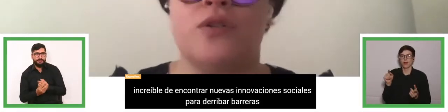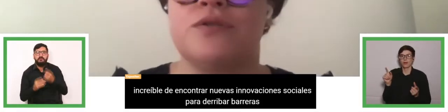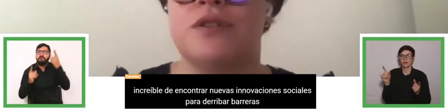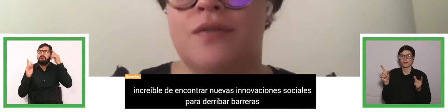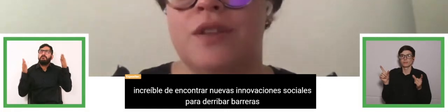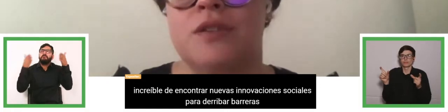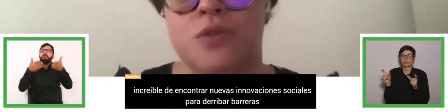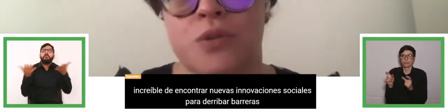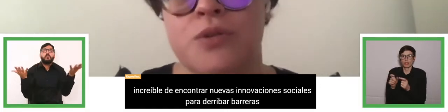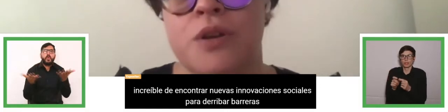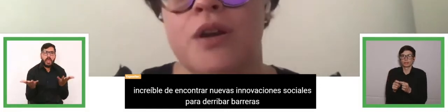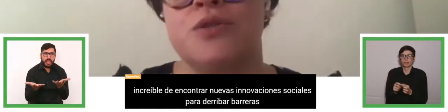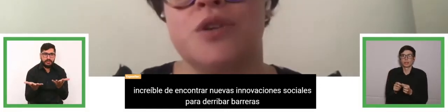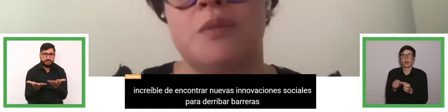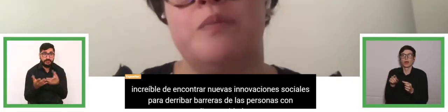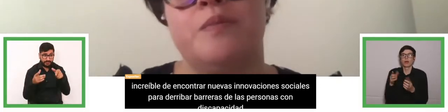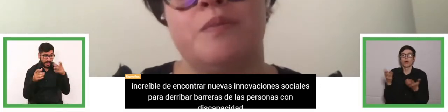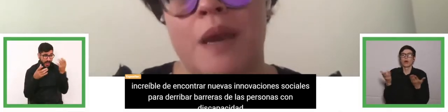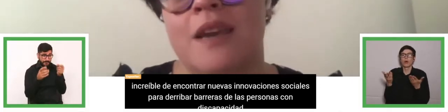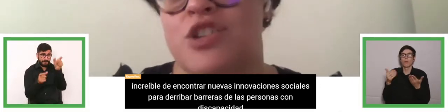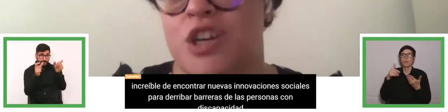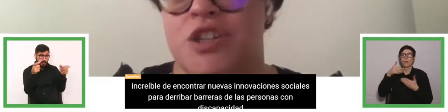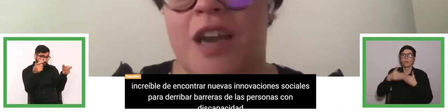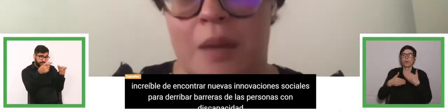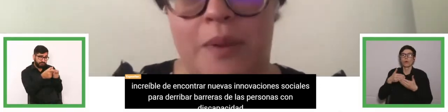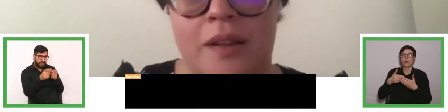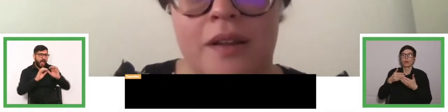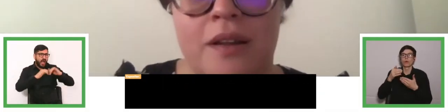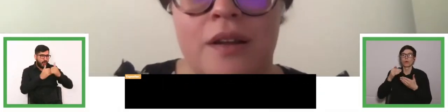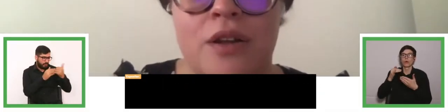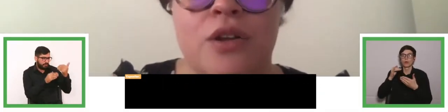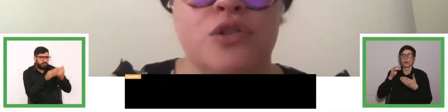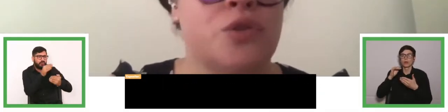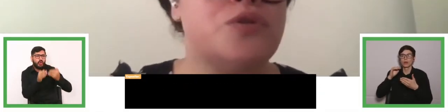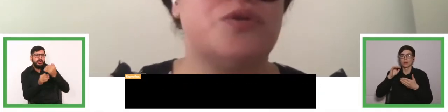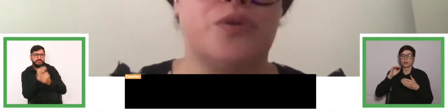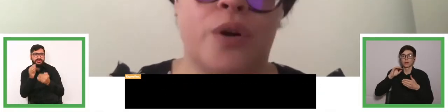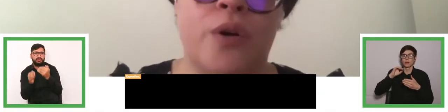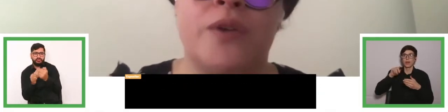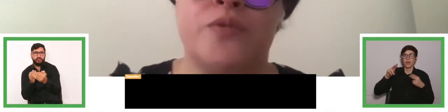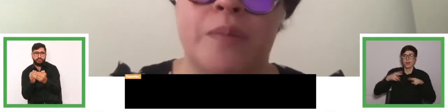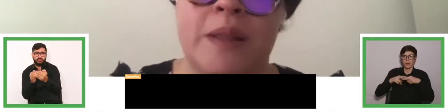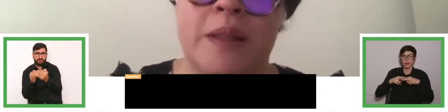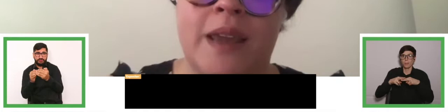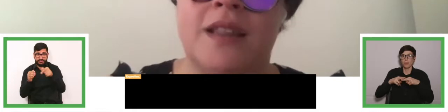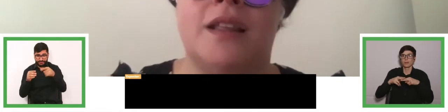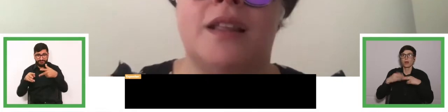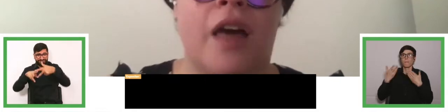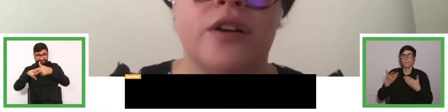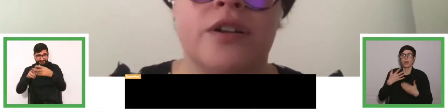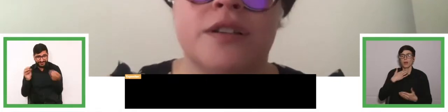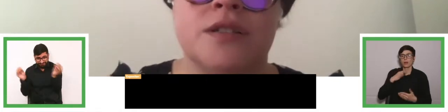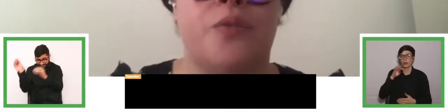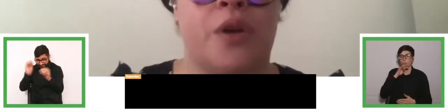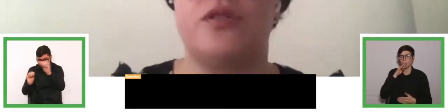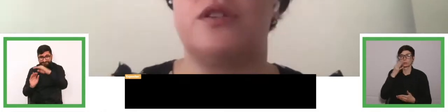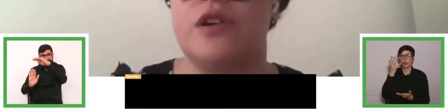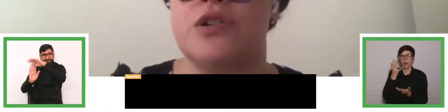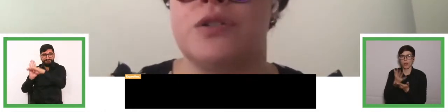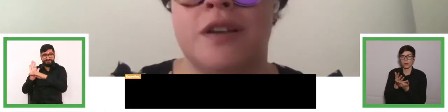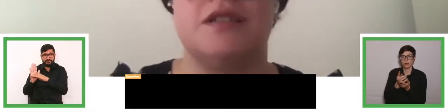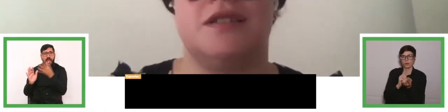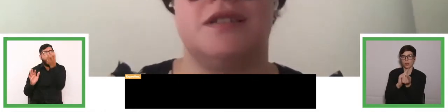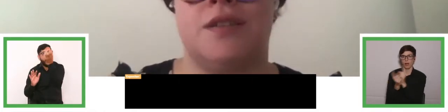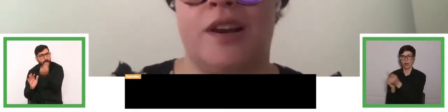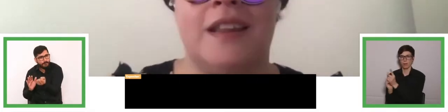the organizations are also given the tools to keep making change happen. Tools to grow and replicate in other contexts where